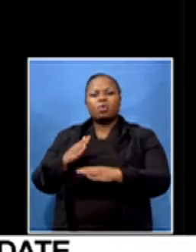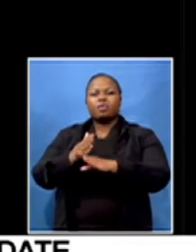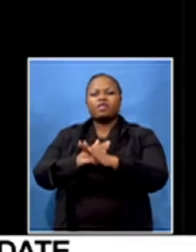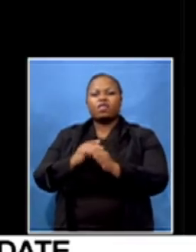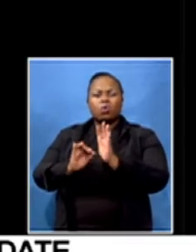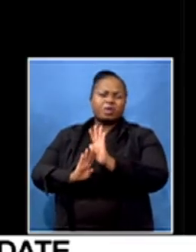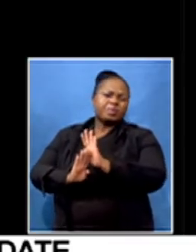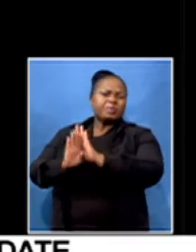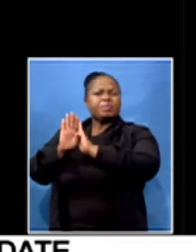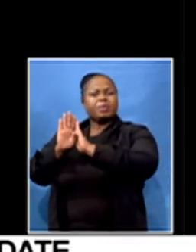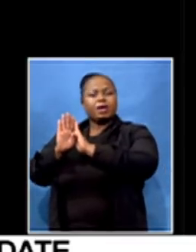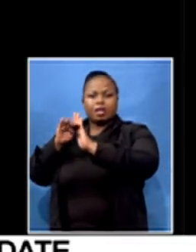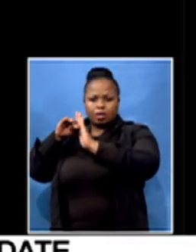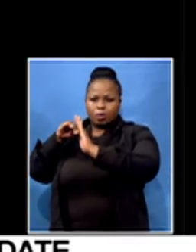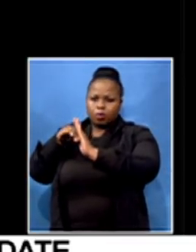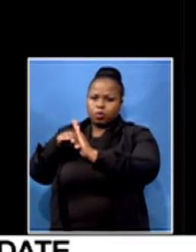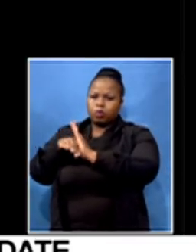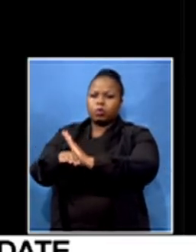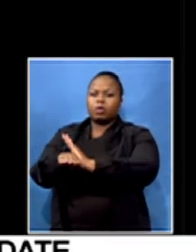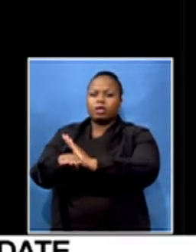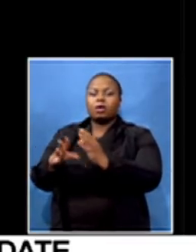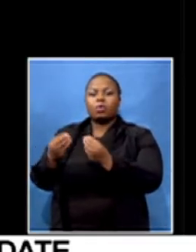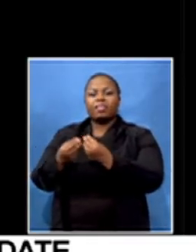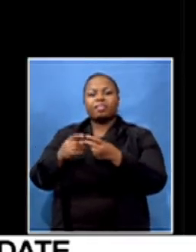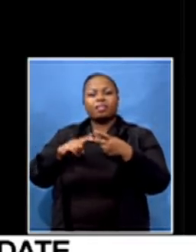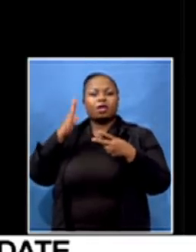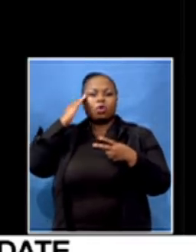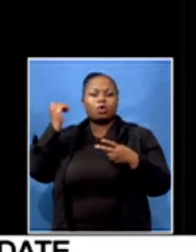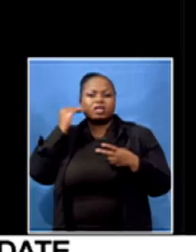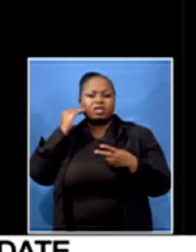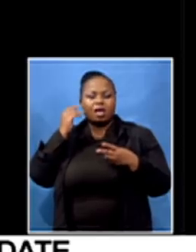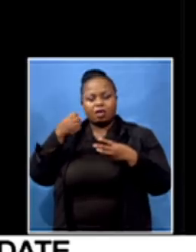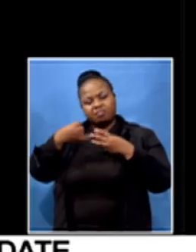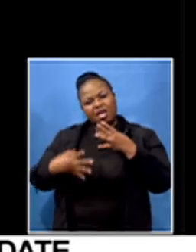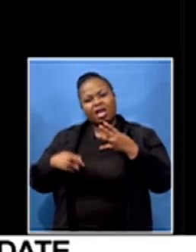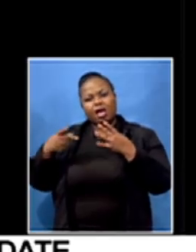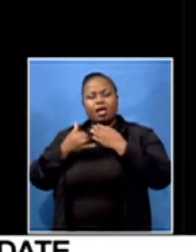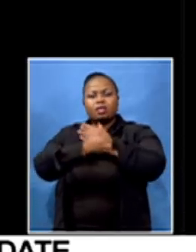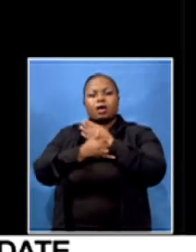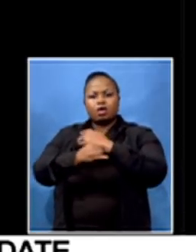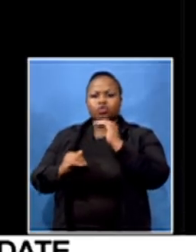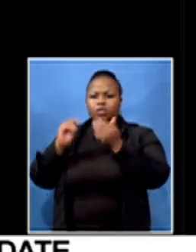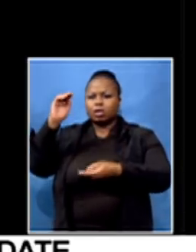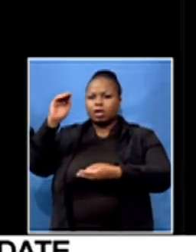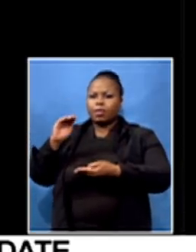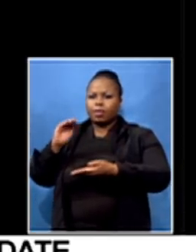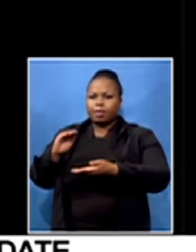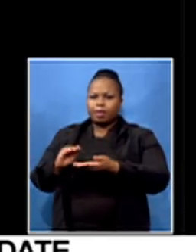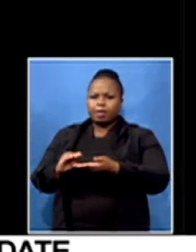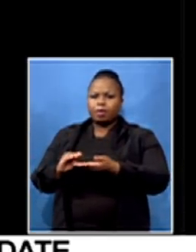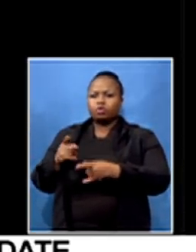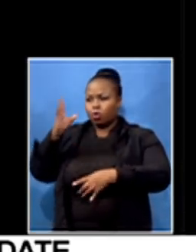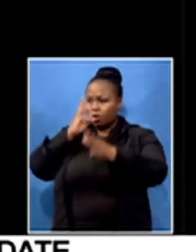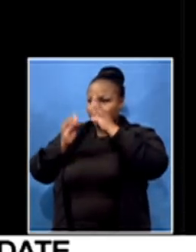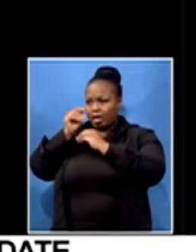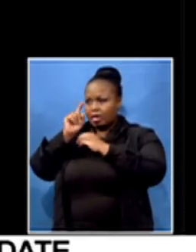too rapidly, together with Korea and a few others. But many other countries, we're also learning from